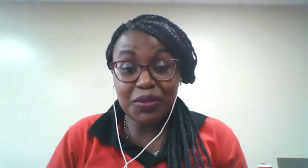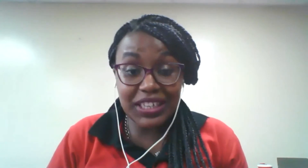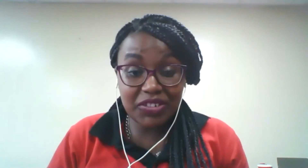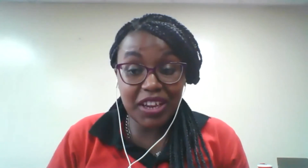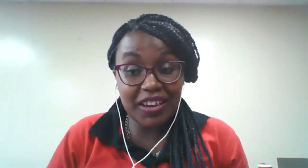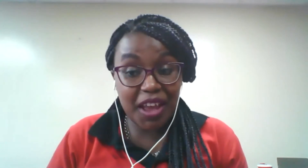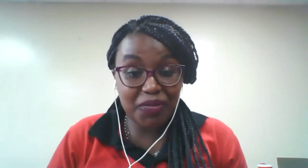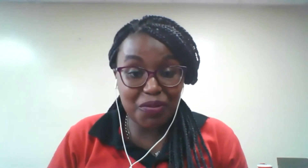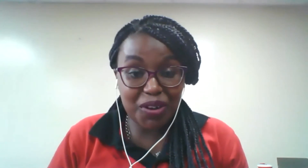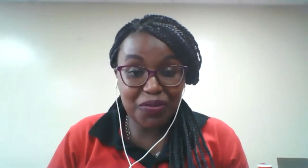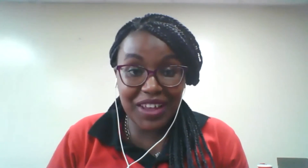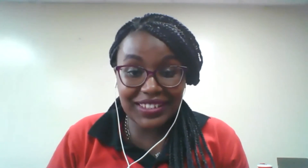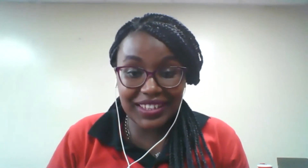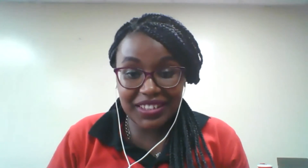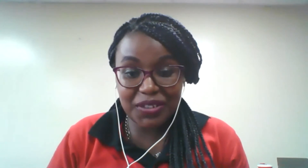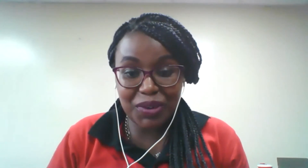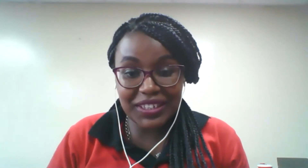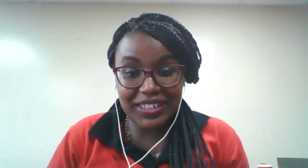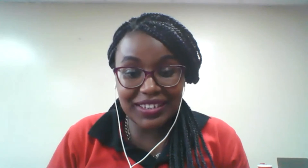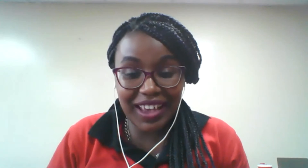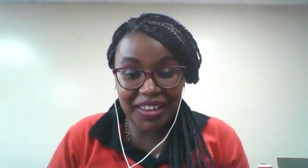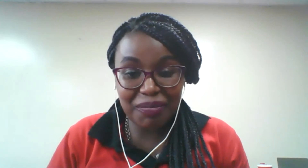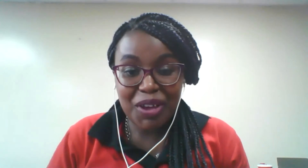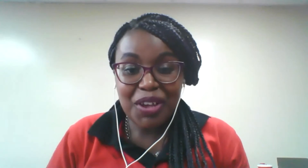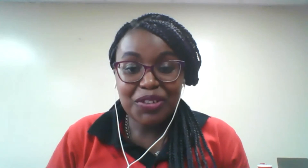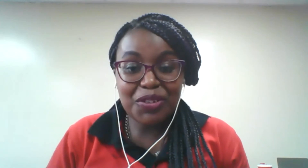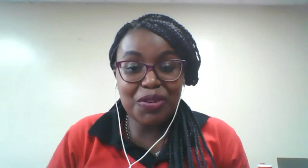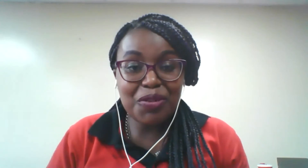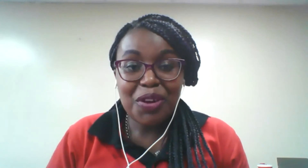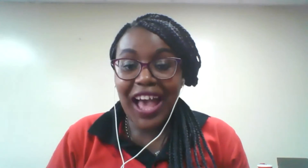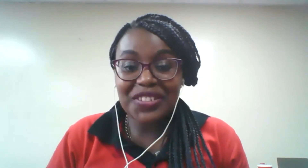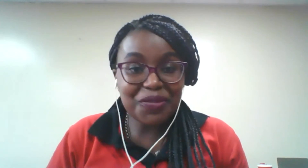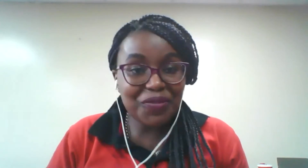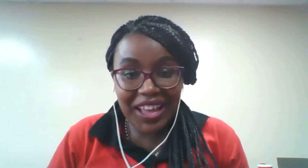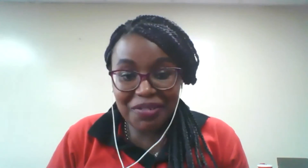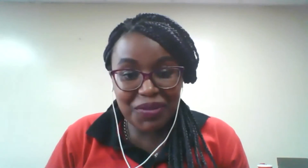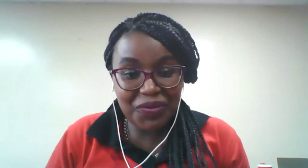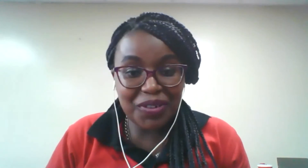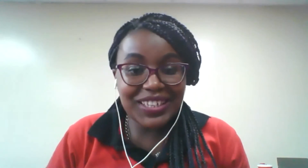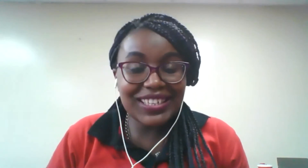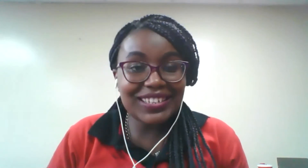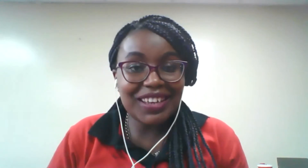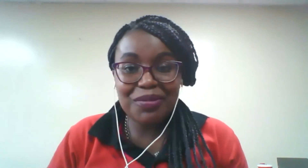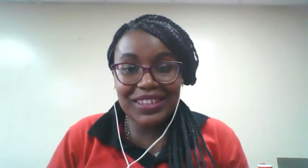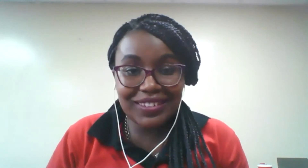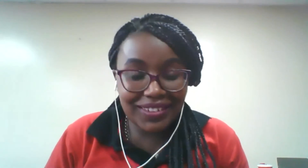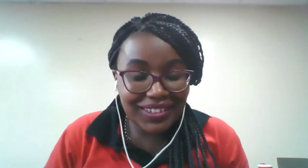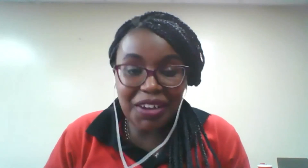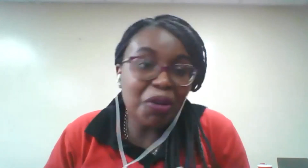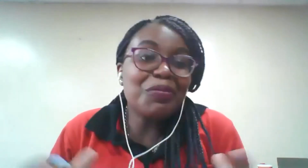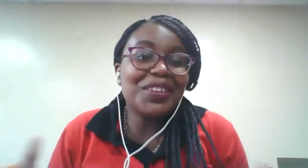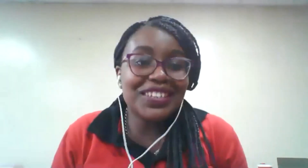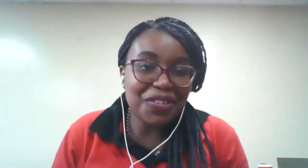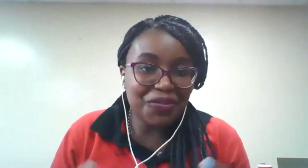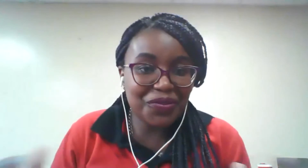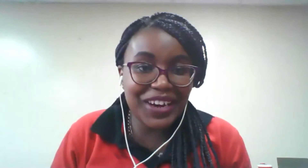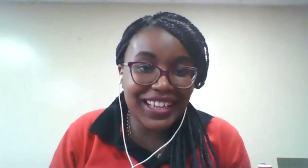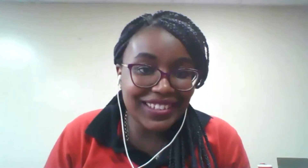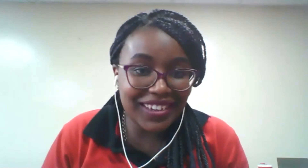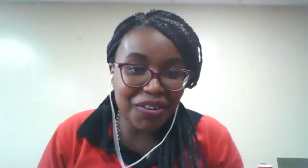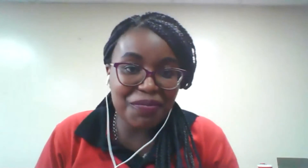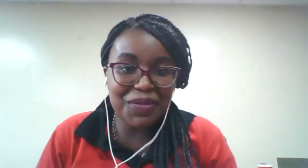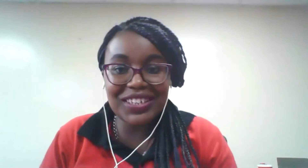here. Great, great. I'm so happy for the things you're discussing about. I love what you're talking